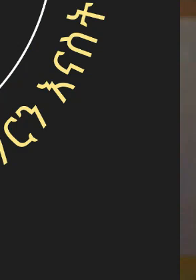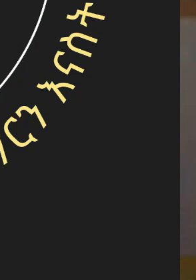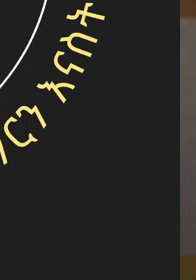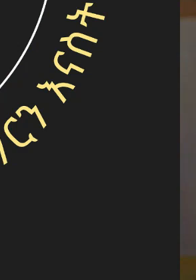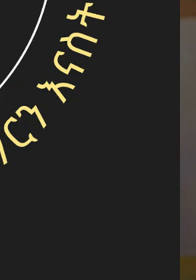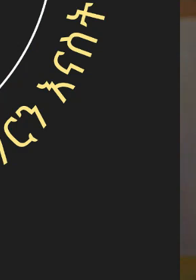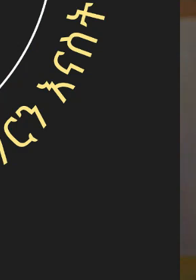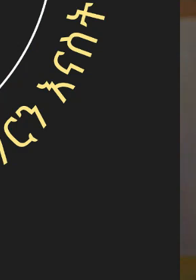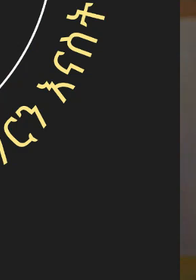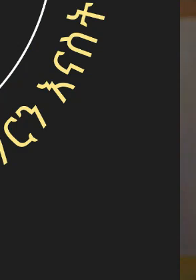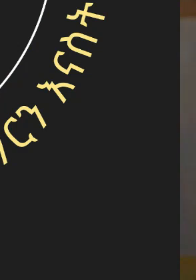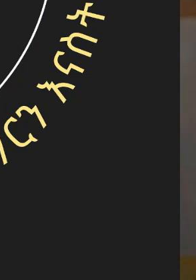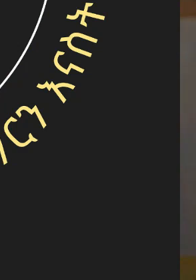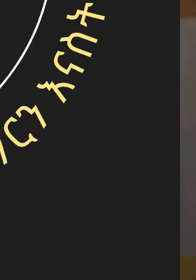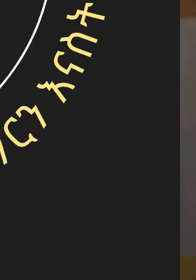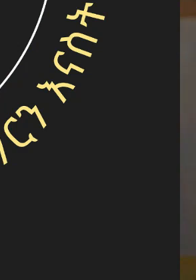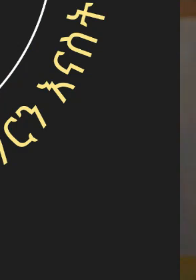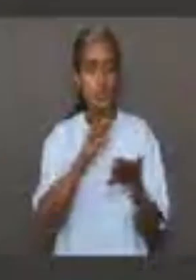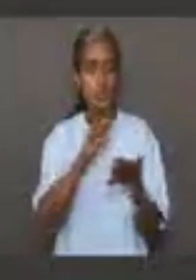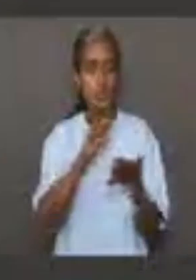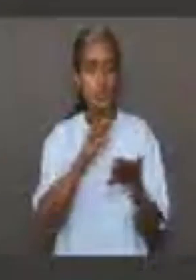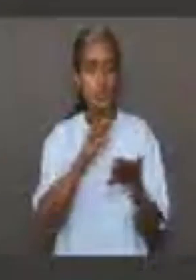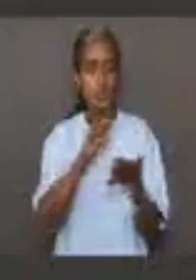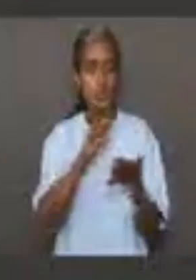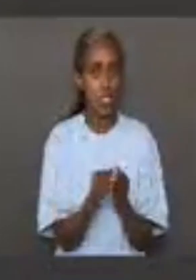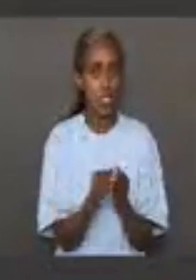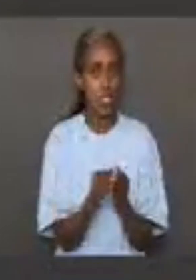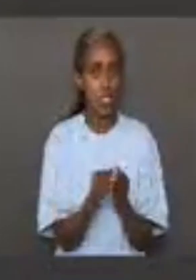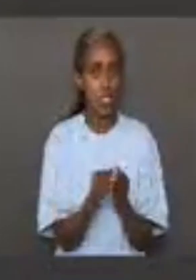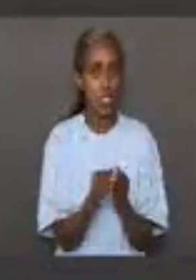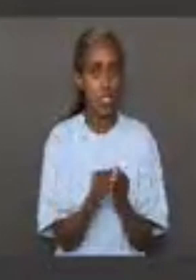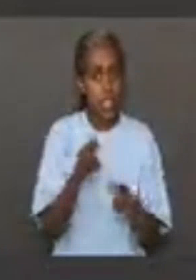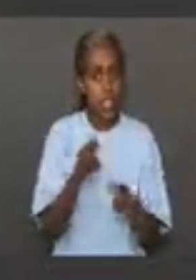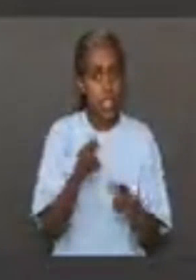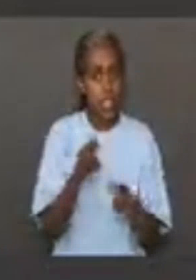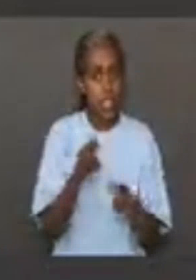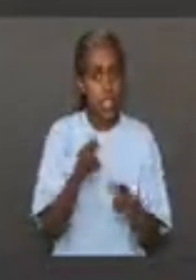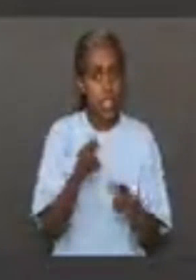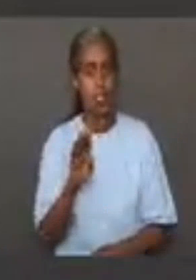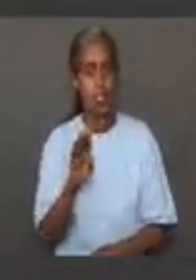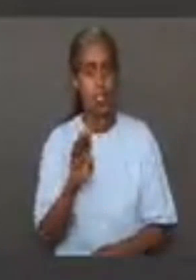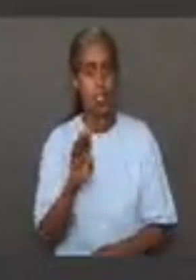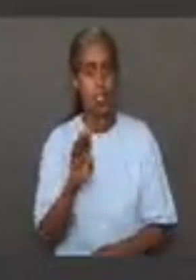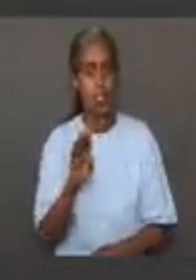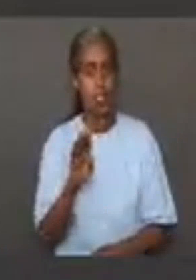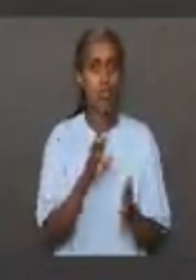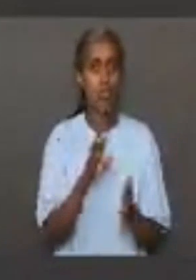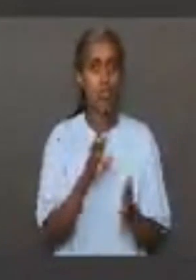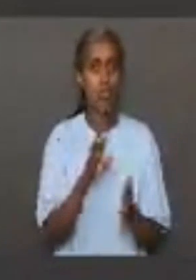sets. Let A and B be any two sets.